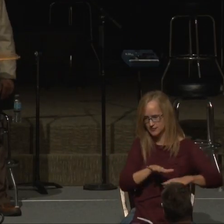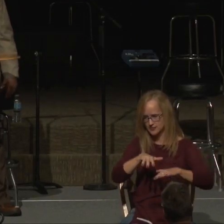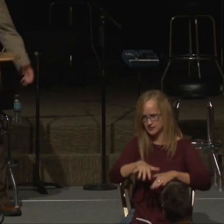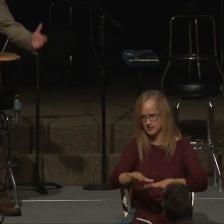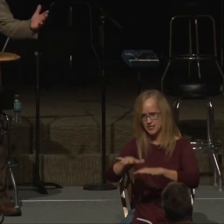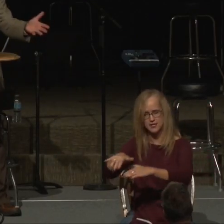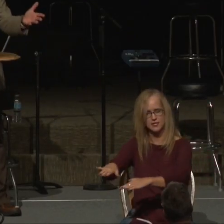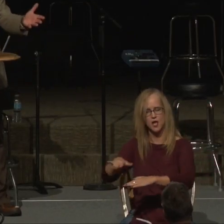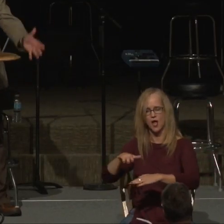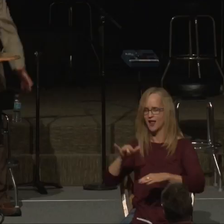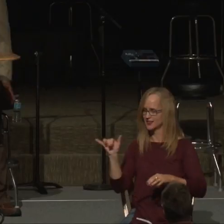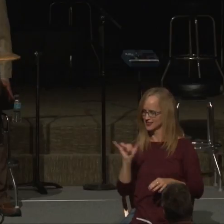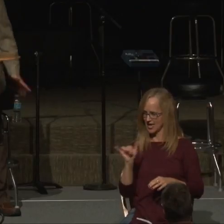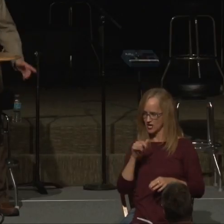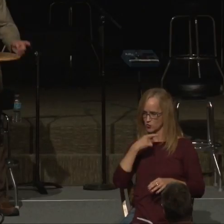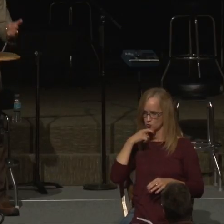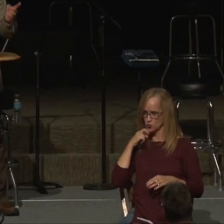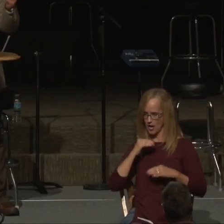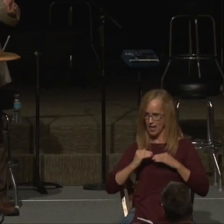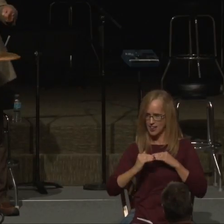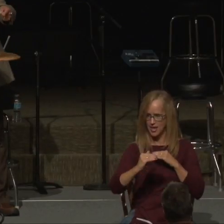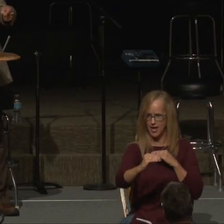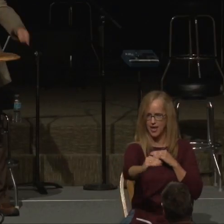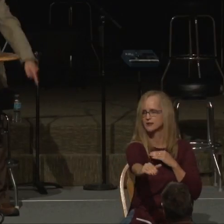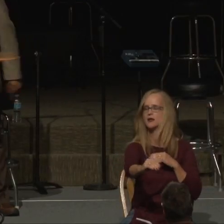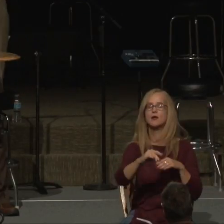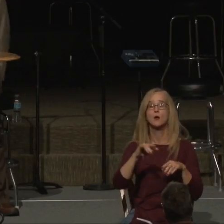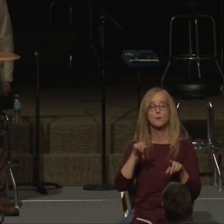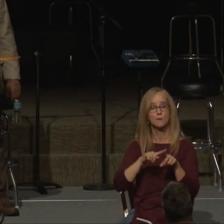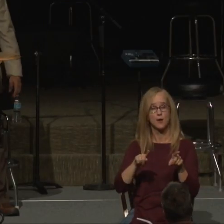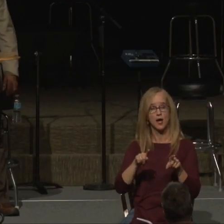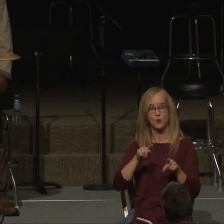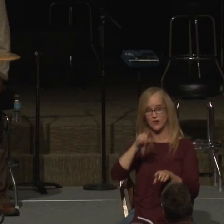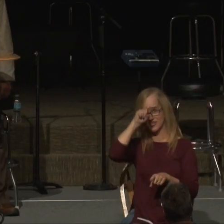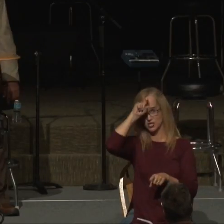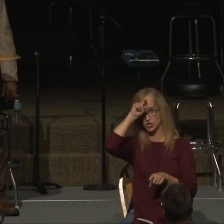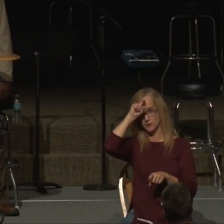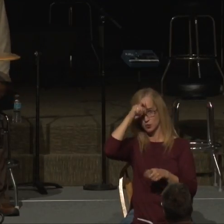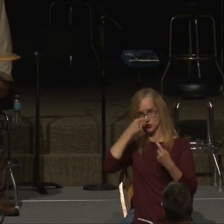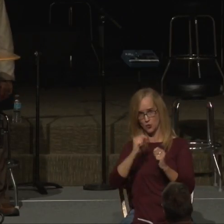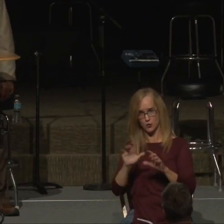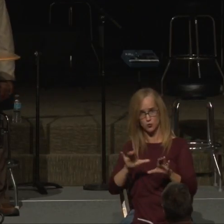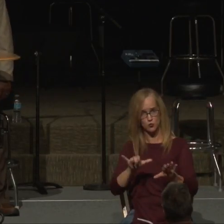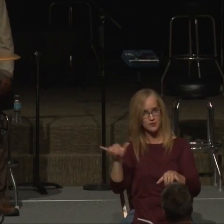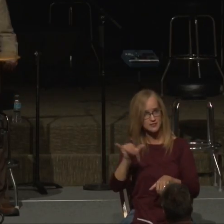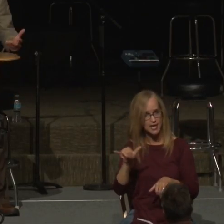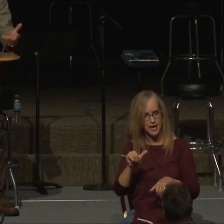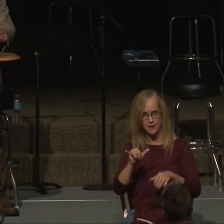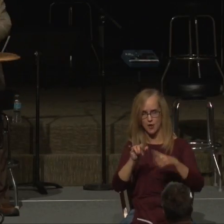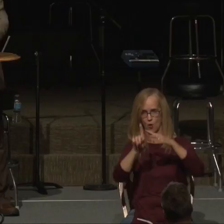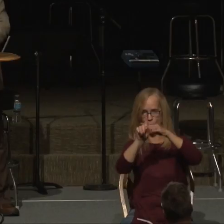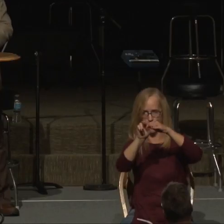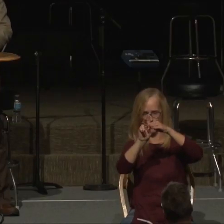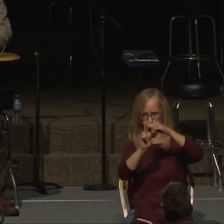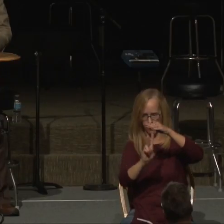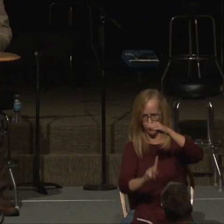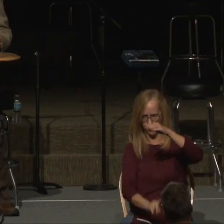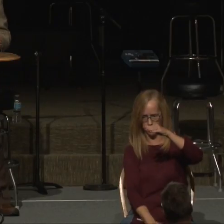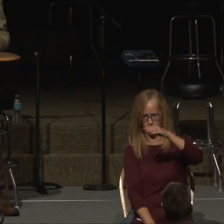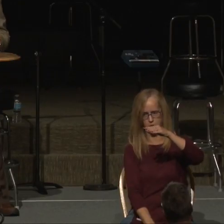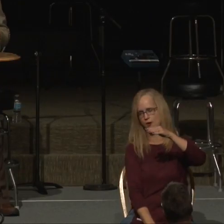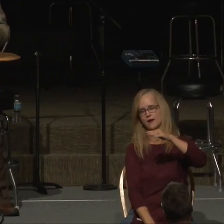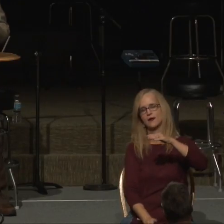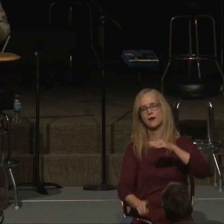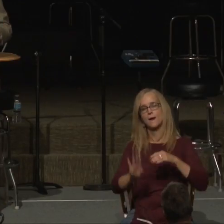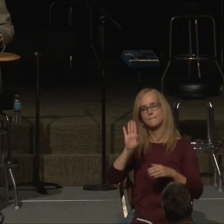land. But the Egyptians, when they attempted to do the same, were drowned. By faith, the